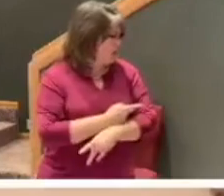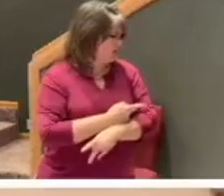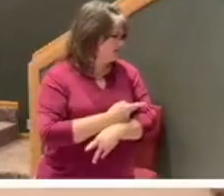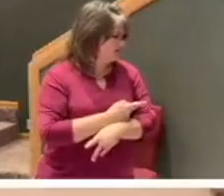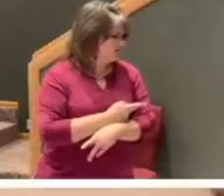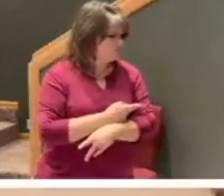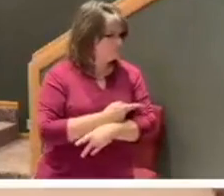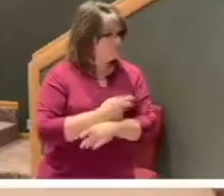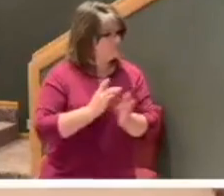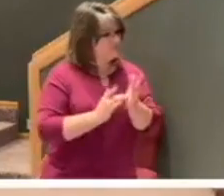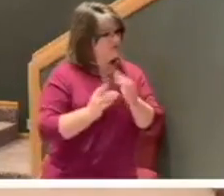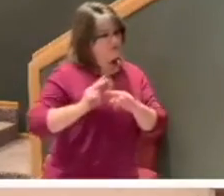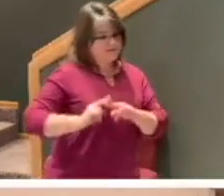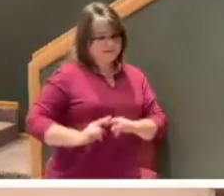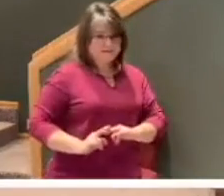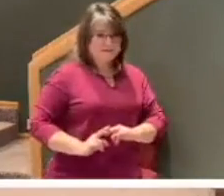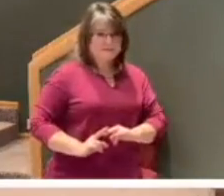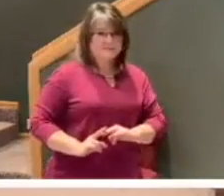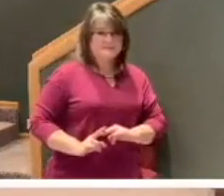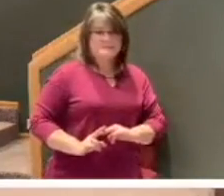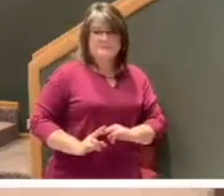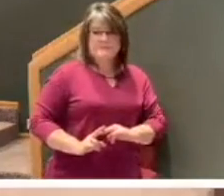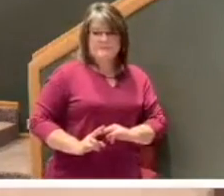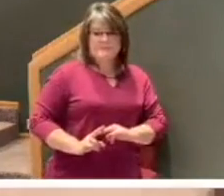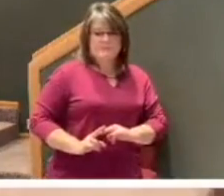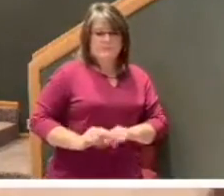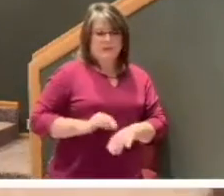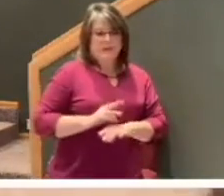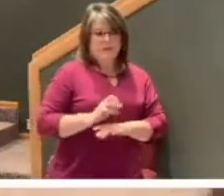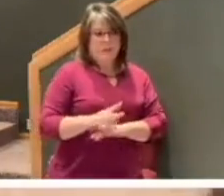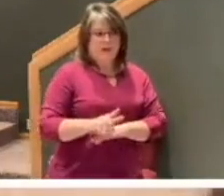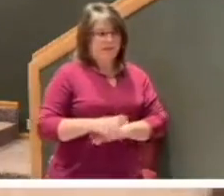he sits at the well.